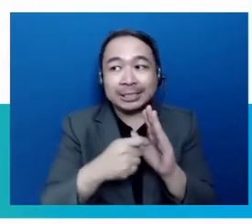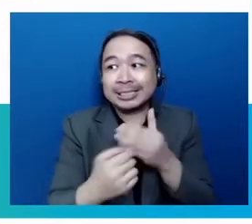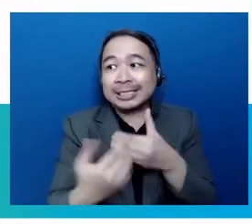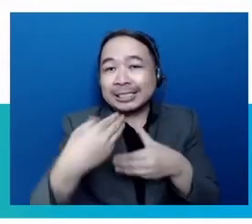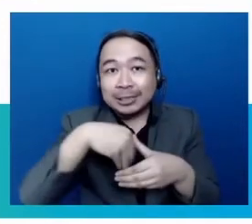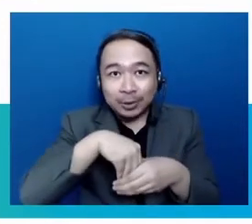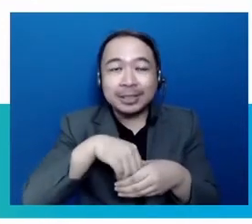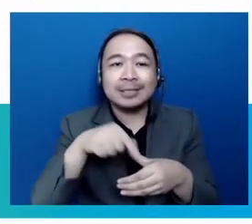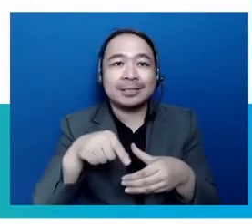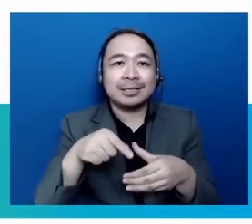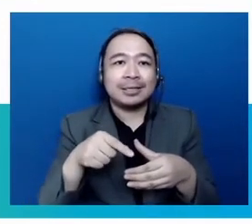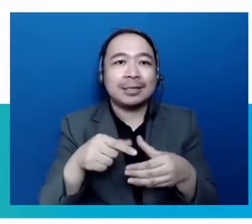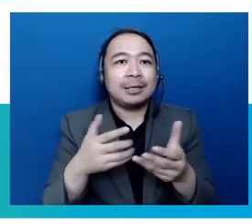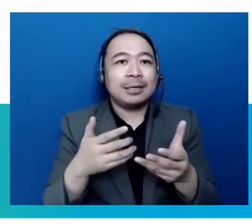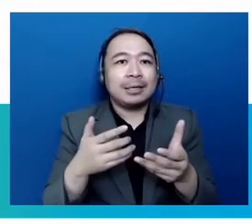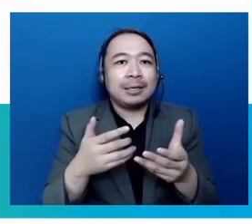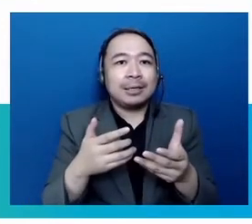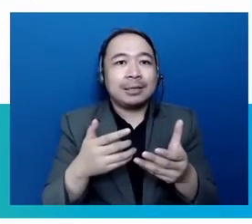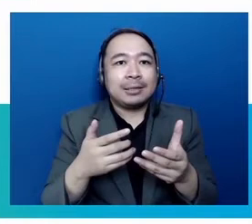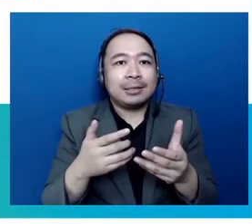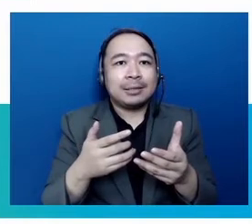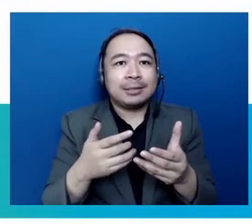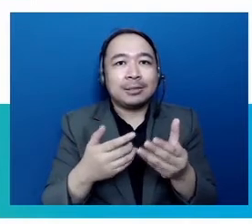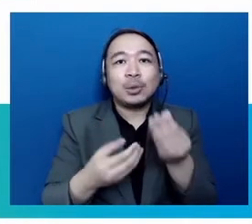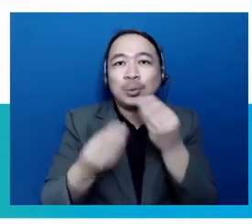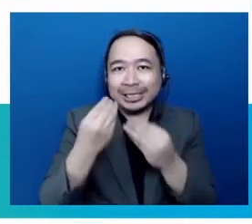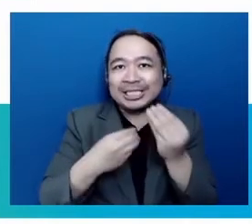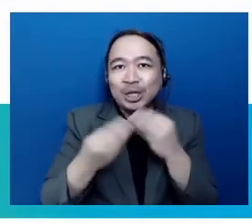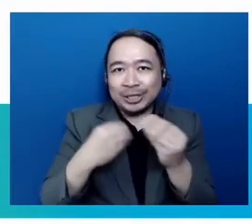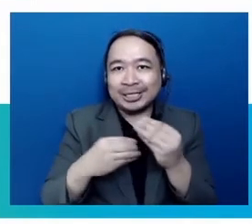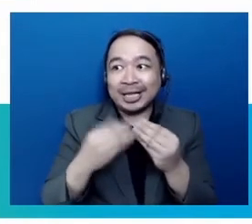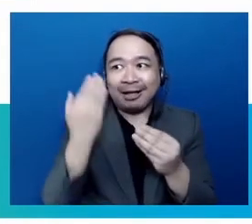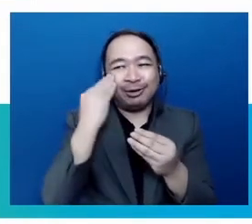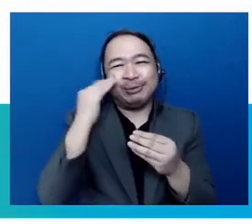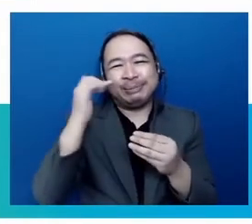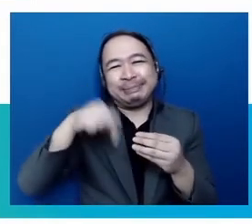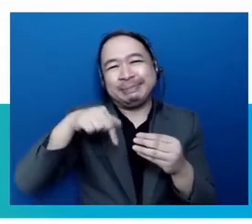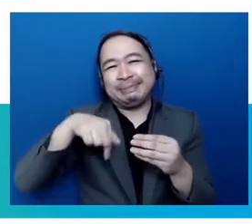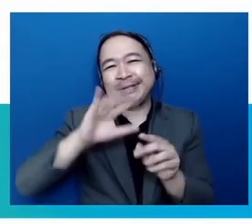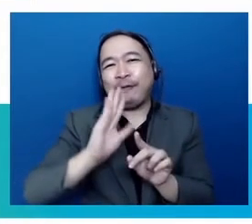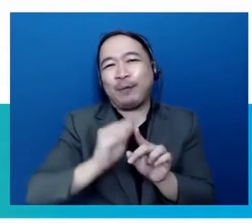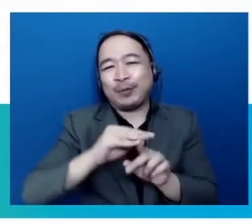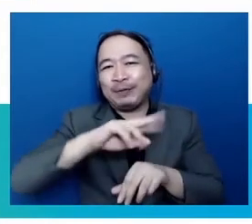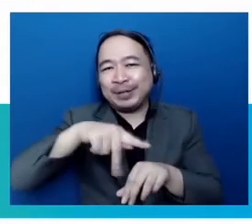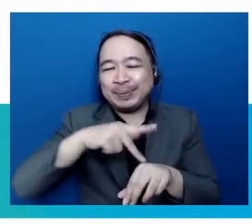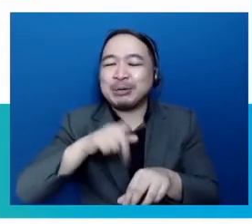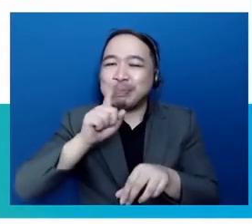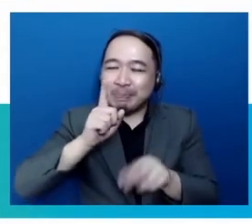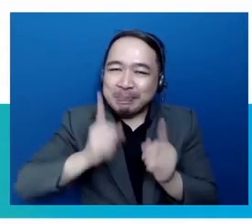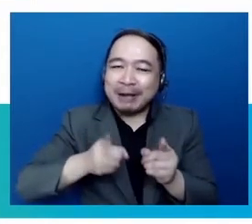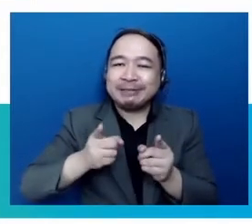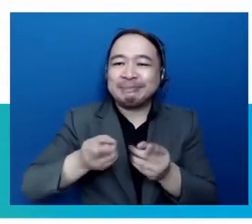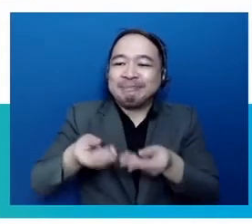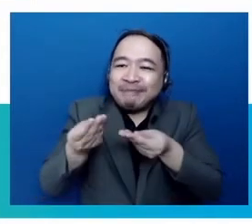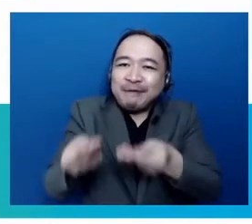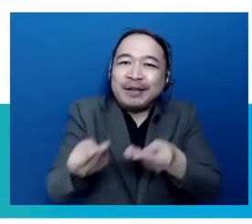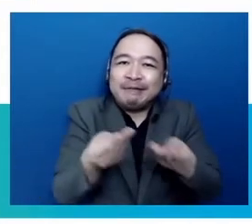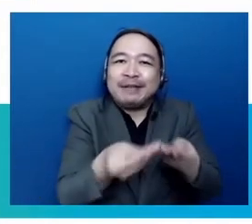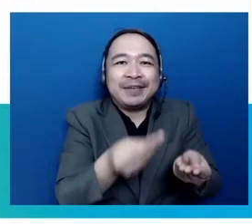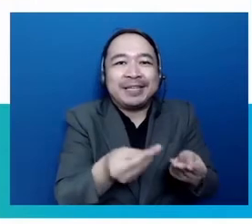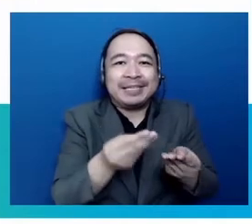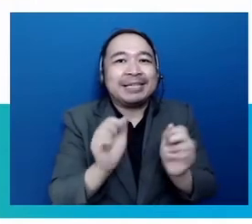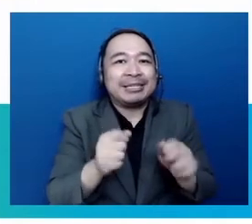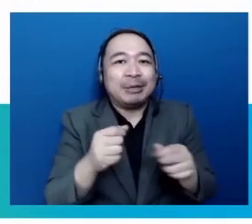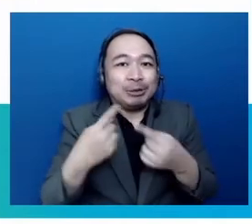in the Philippines, we have to be well fed to be productive. And that provided not just income for